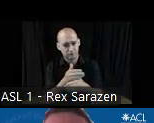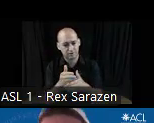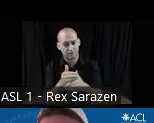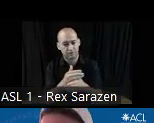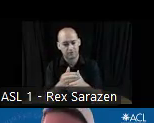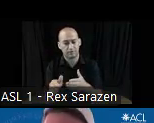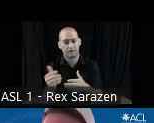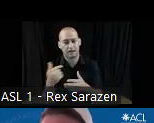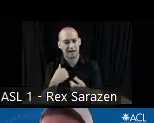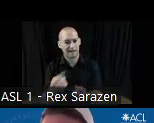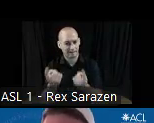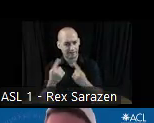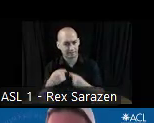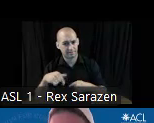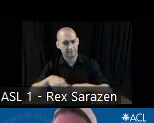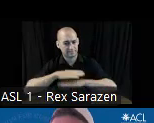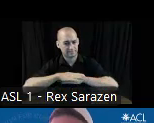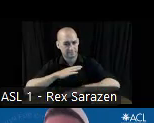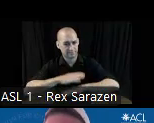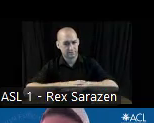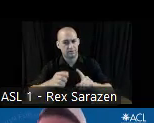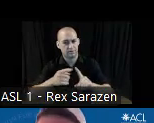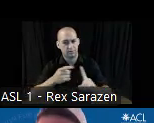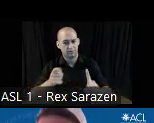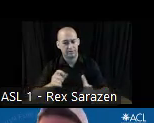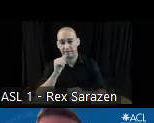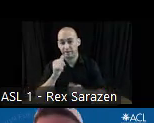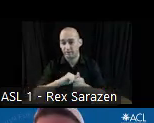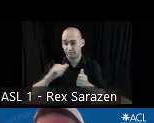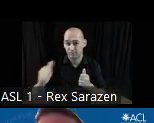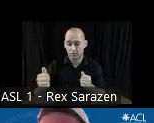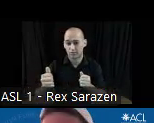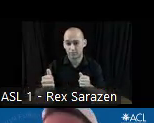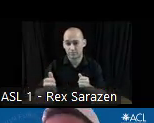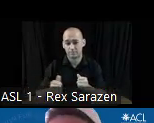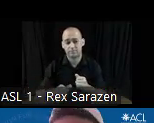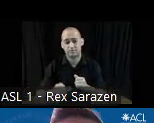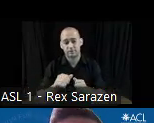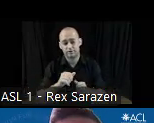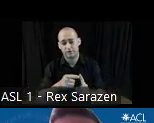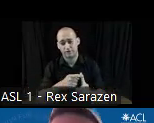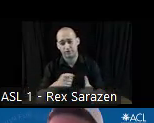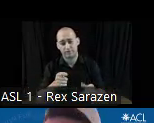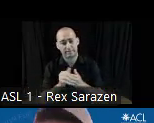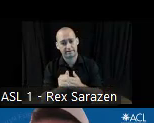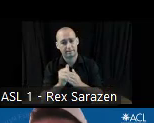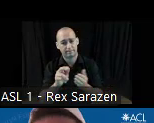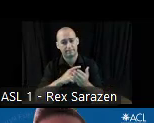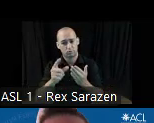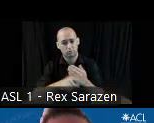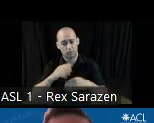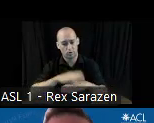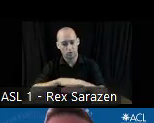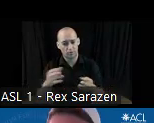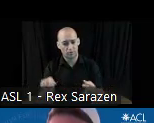that I come to the table from actually not too far away from all of you all, from leading programs on the ground at the University of